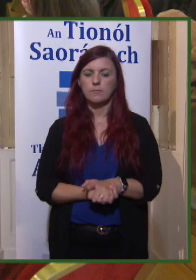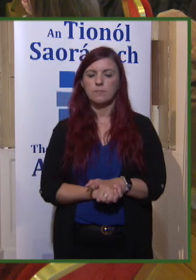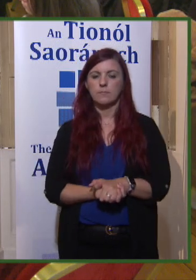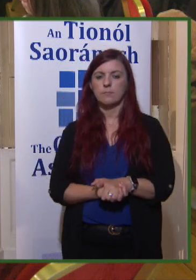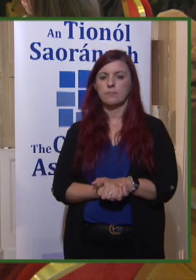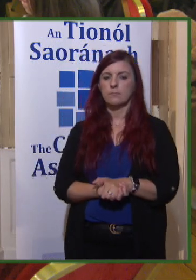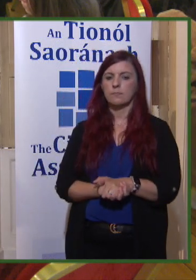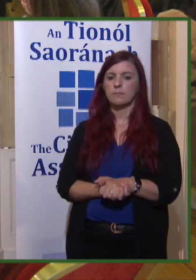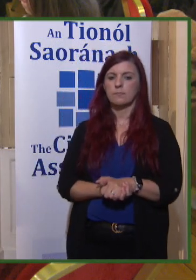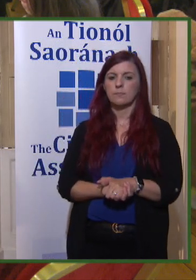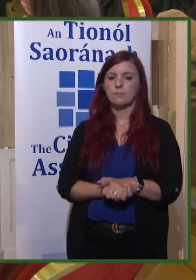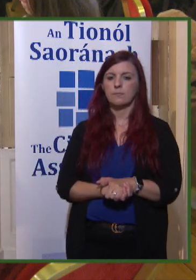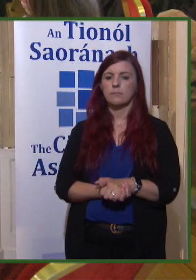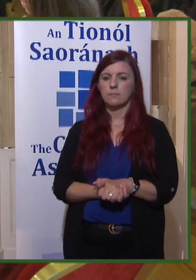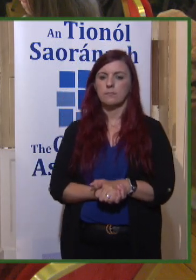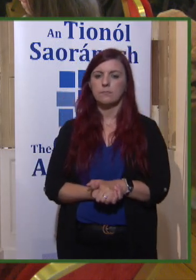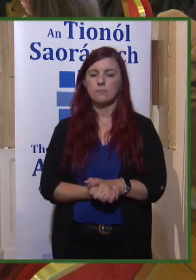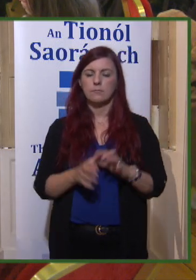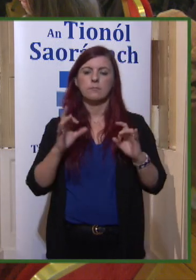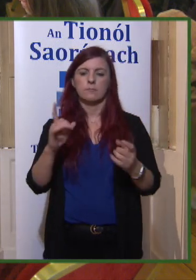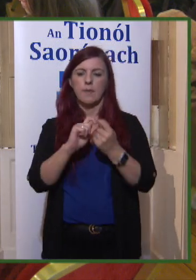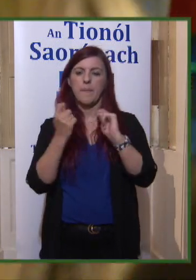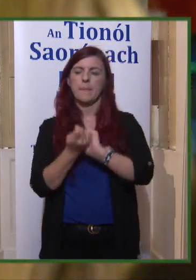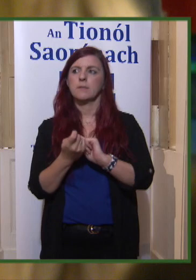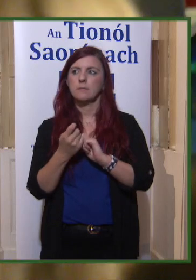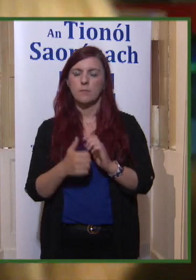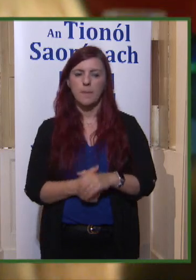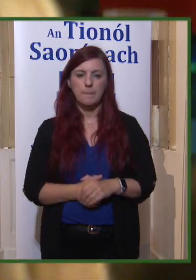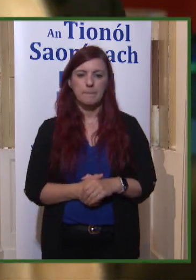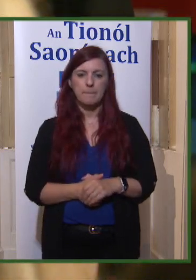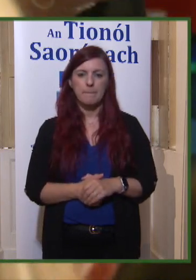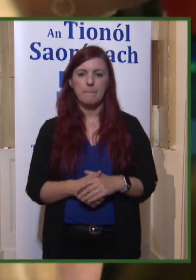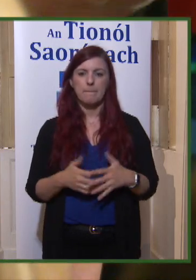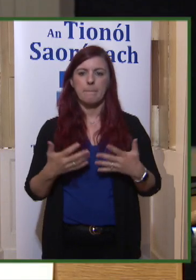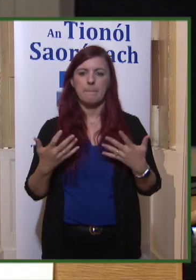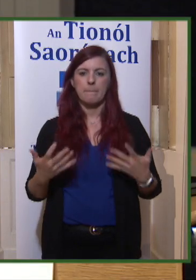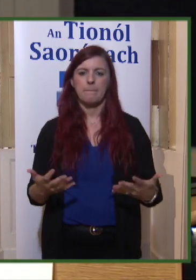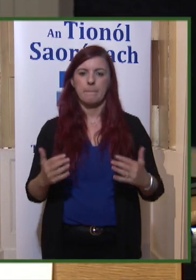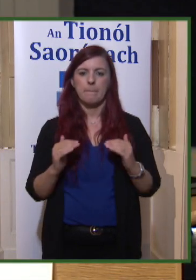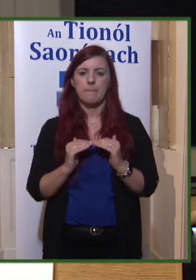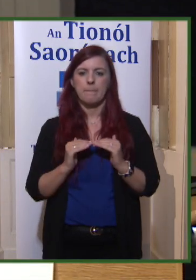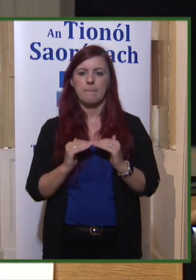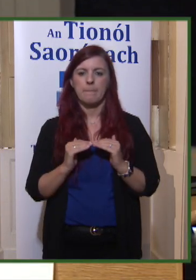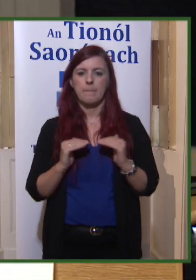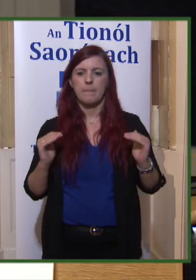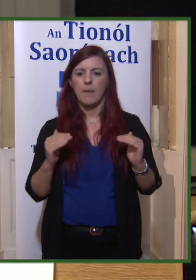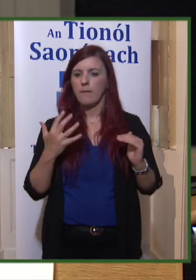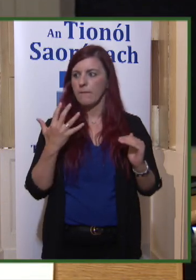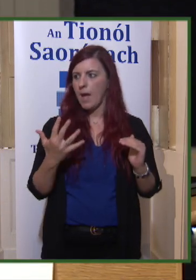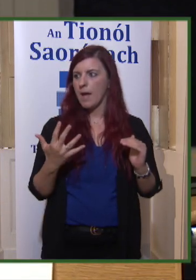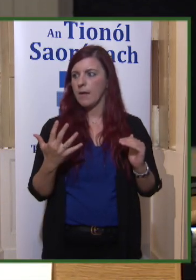3, 4, 5. Okay, that amendment is carried. We're now on to table